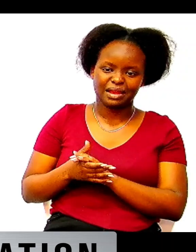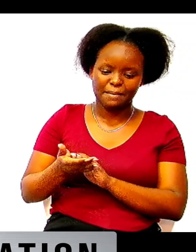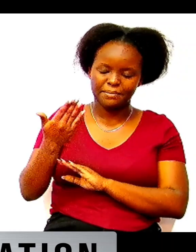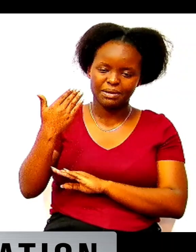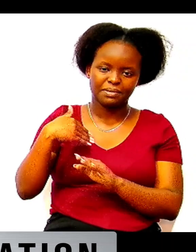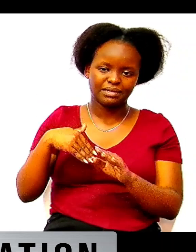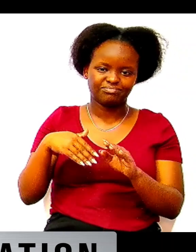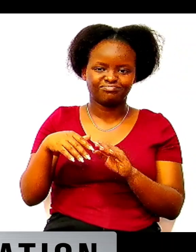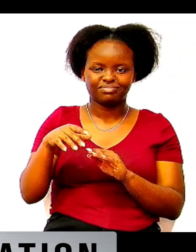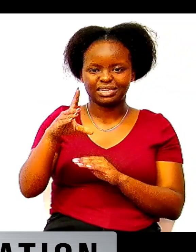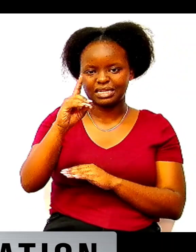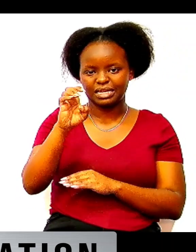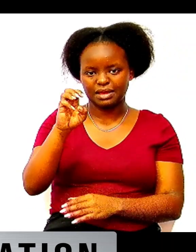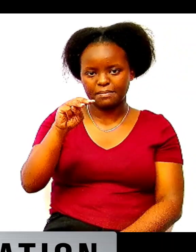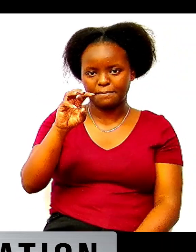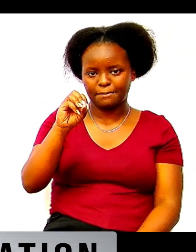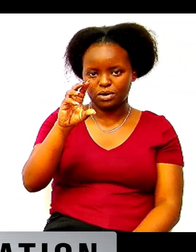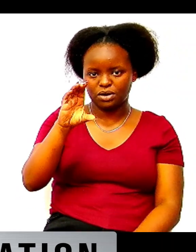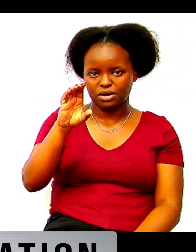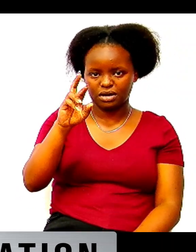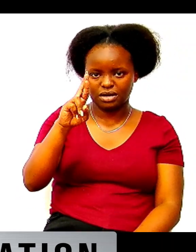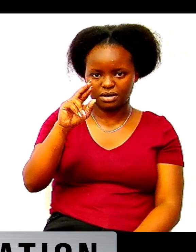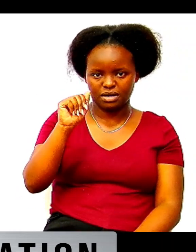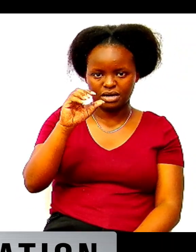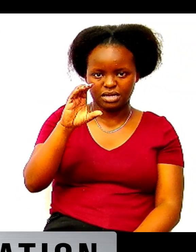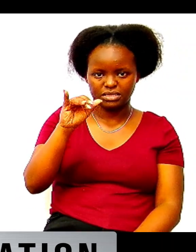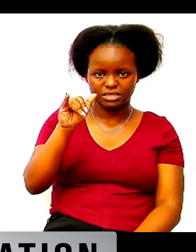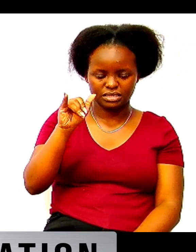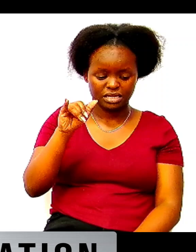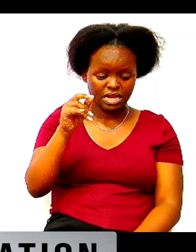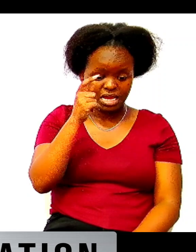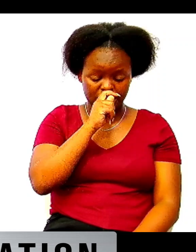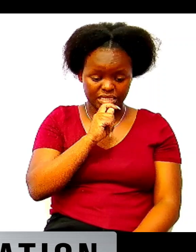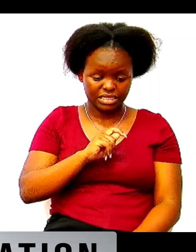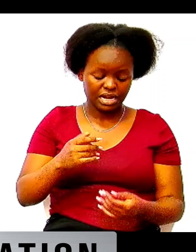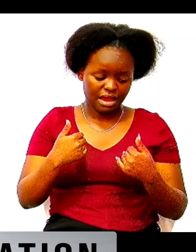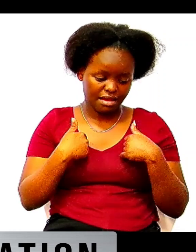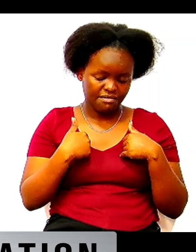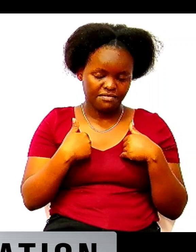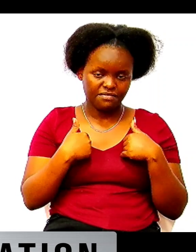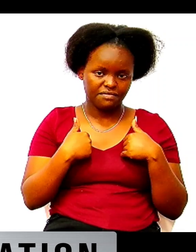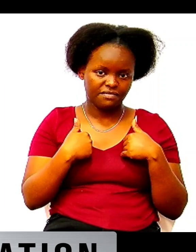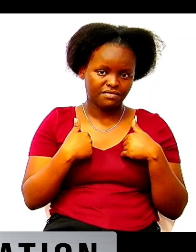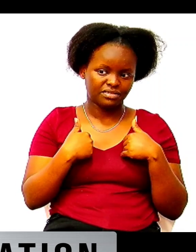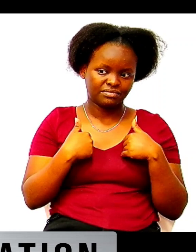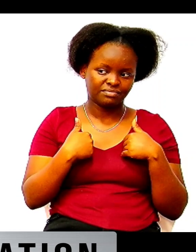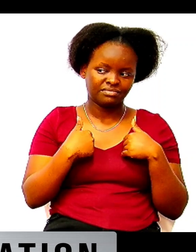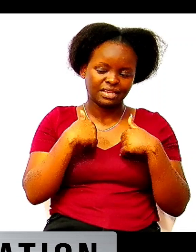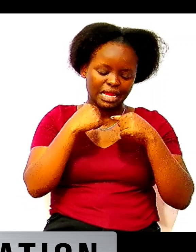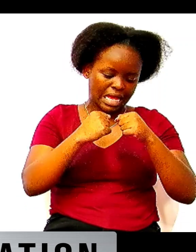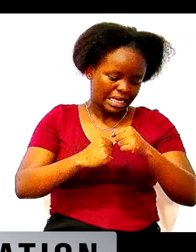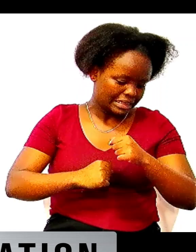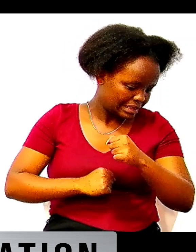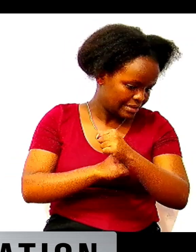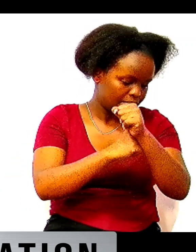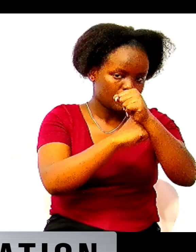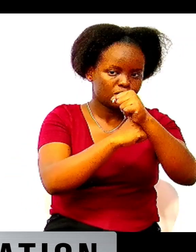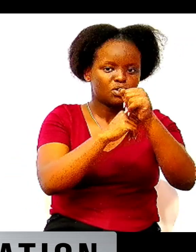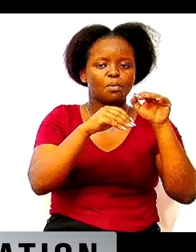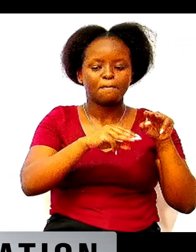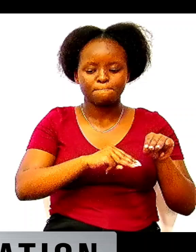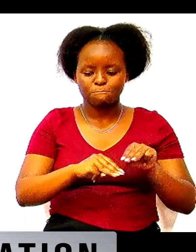in my view. Right. Because Tanzania, as I said, has credentials of having supported movements